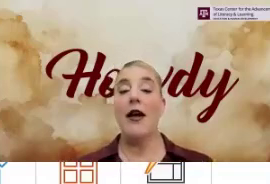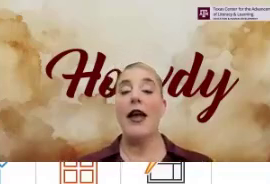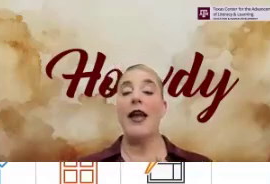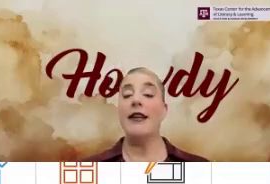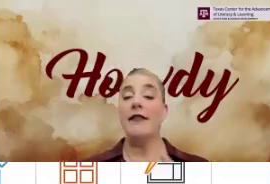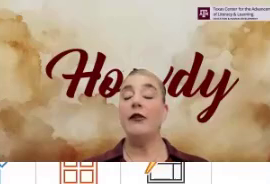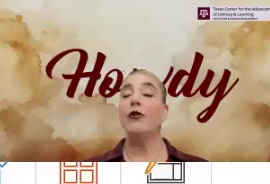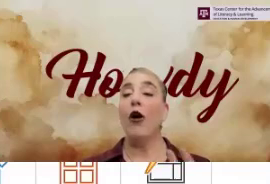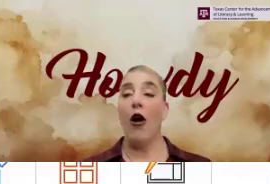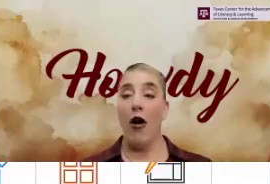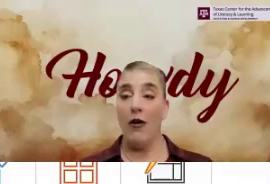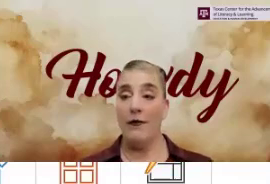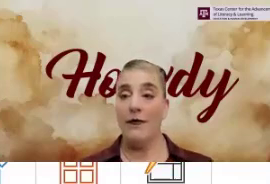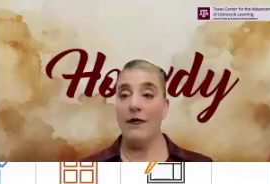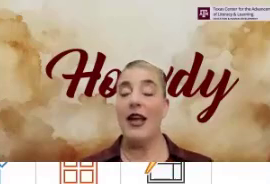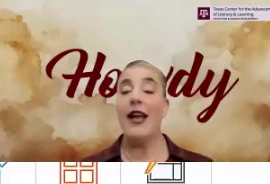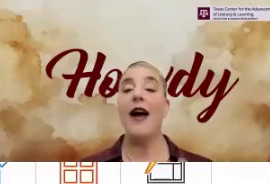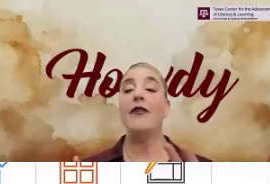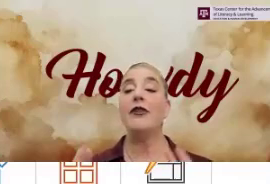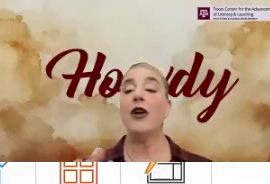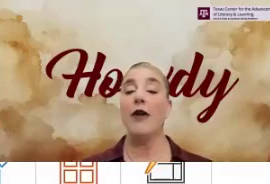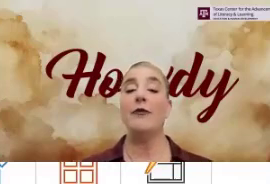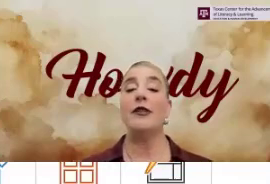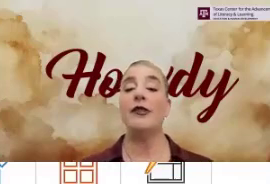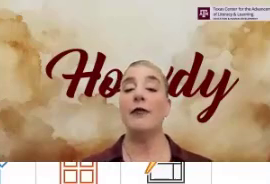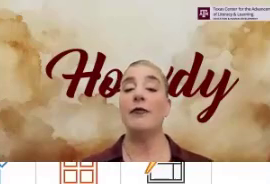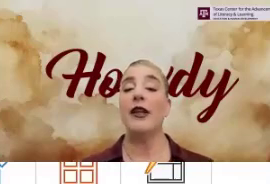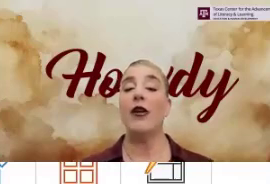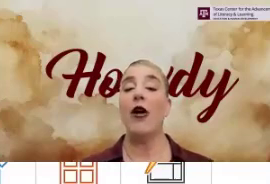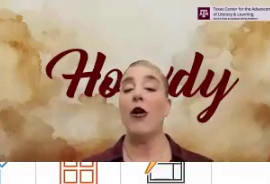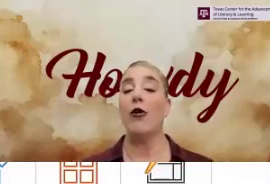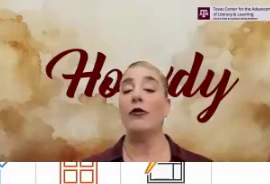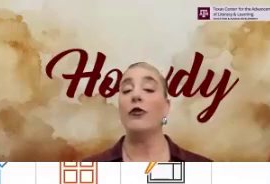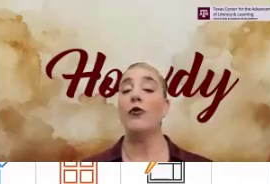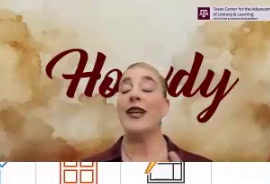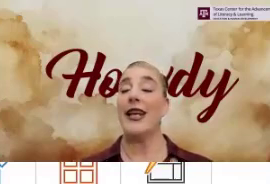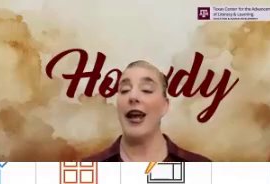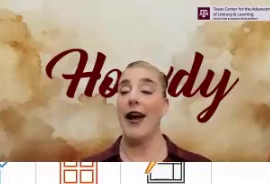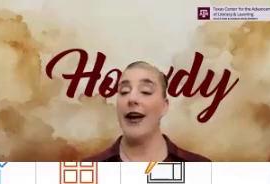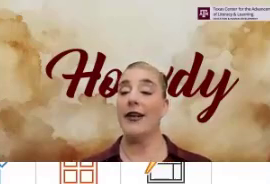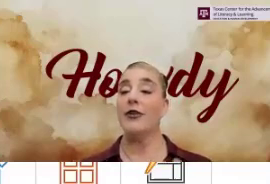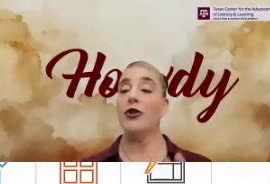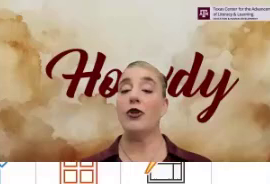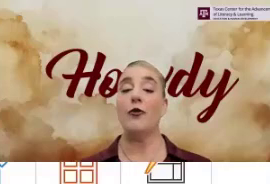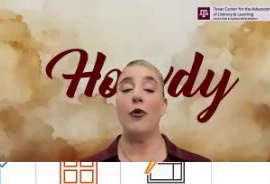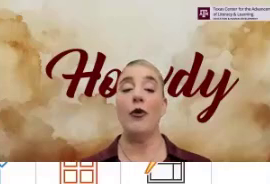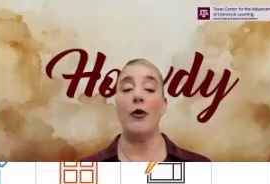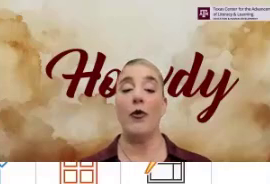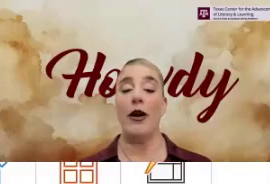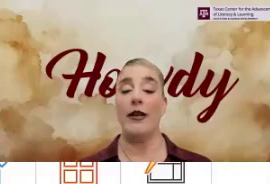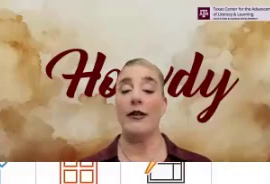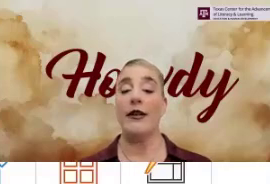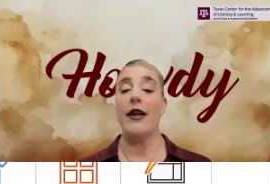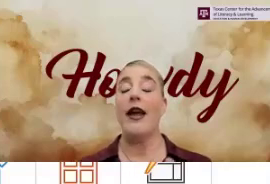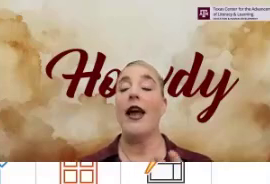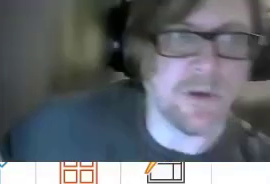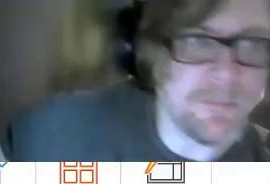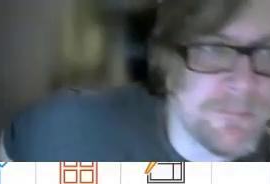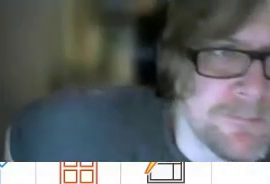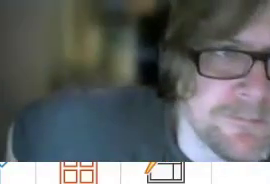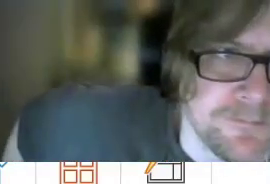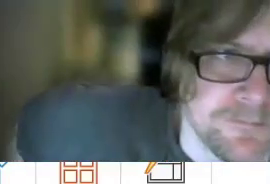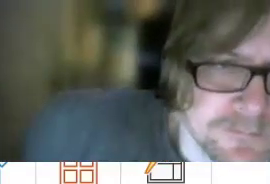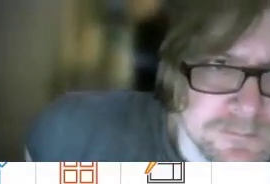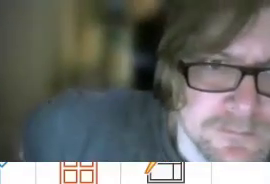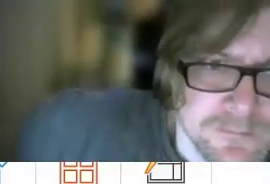revision. And in the law, they have adopted something called WCAG 2.1. Okay.